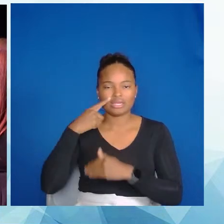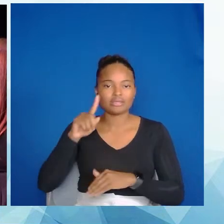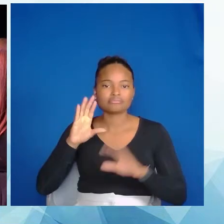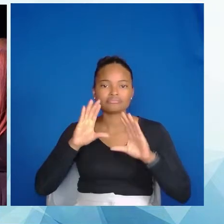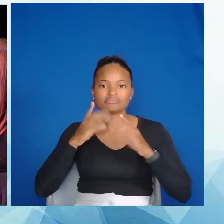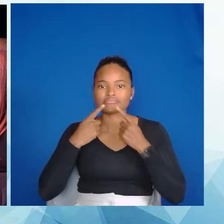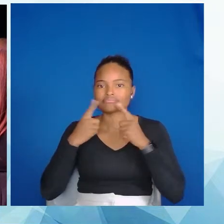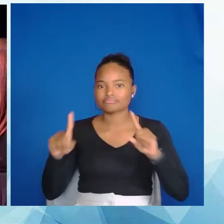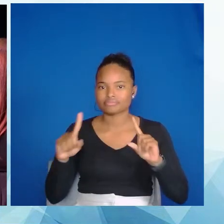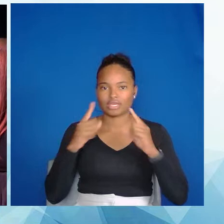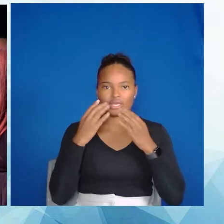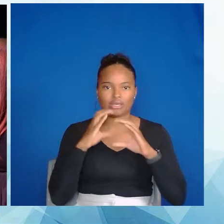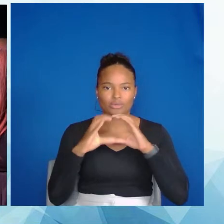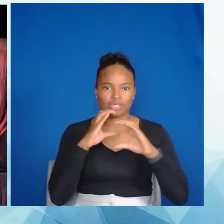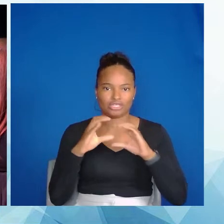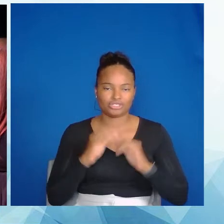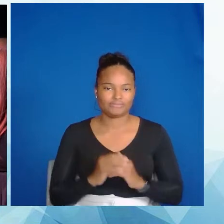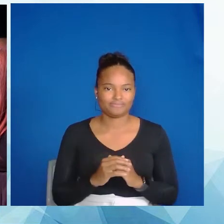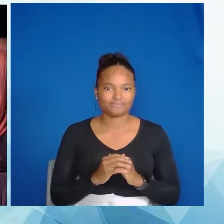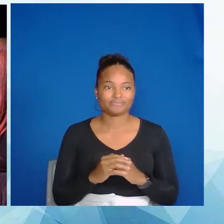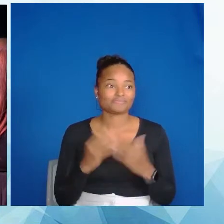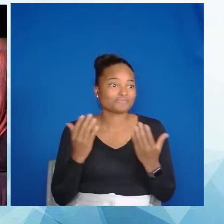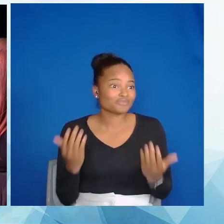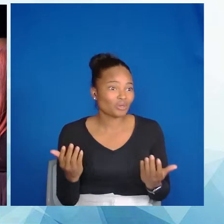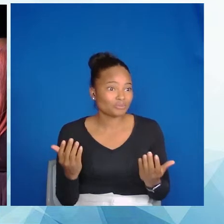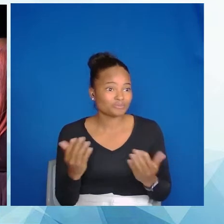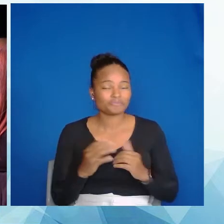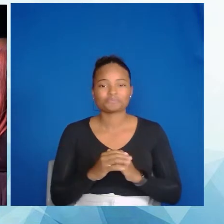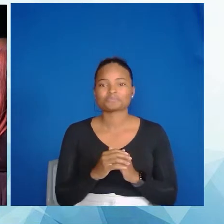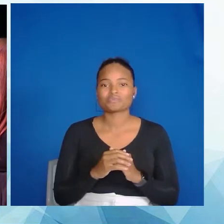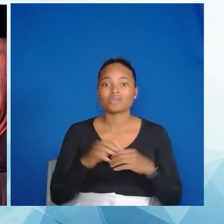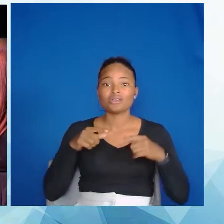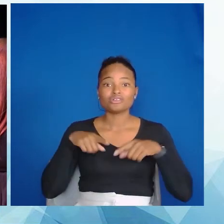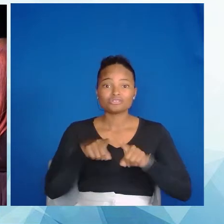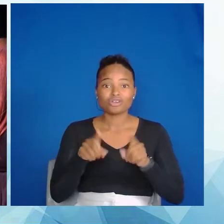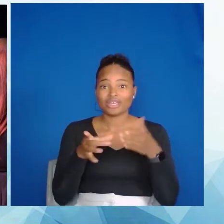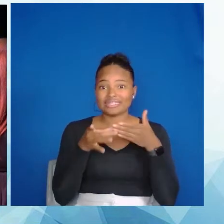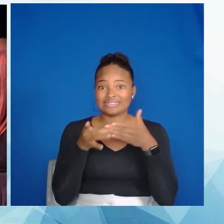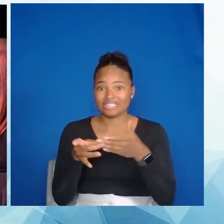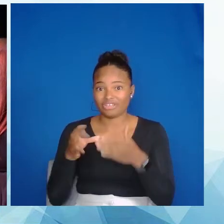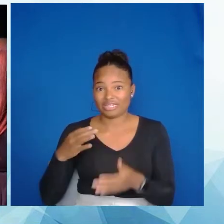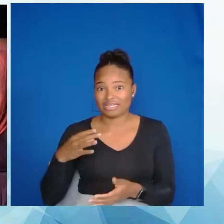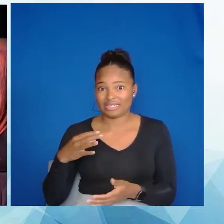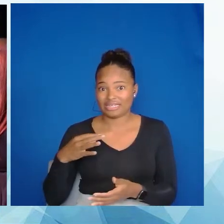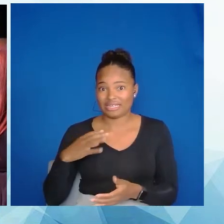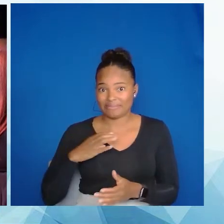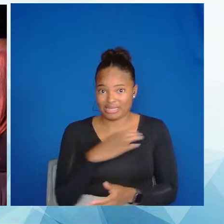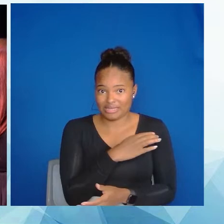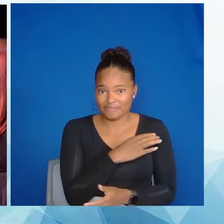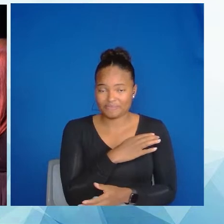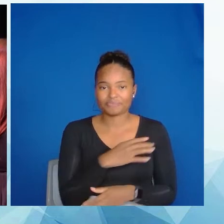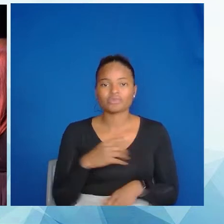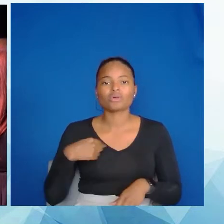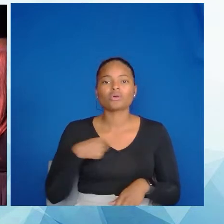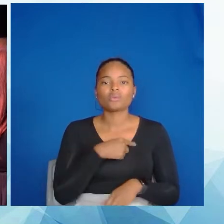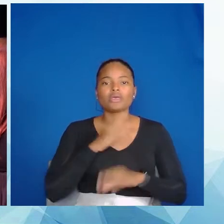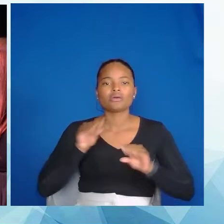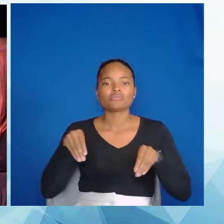communication. So, during that steering committee, we also provided